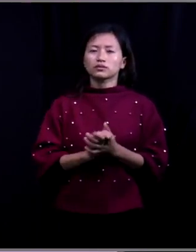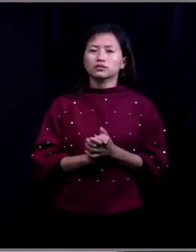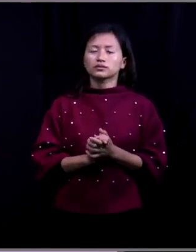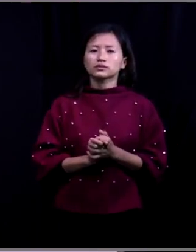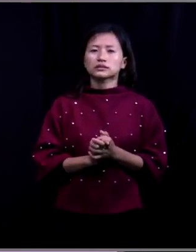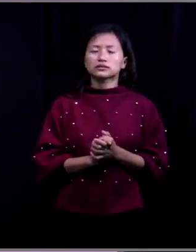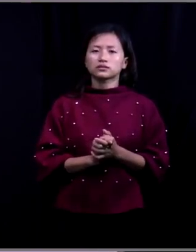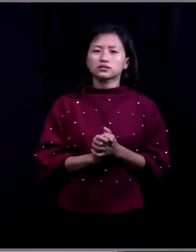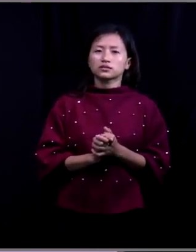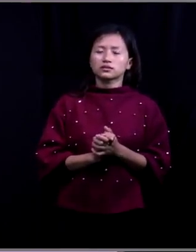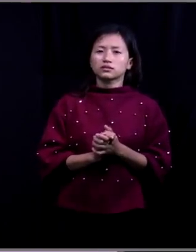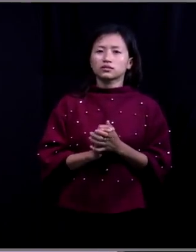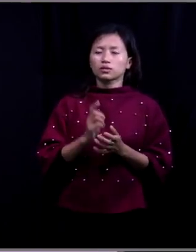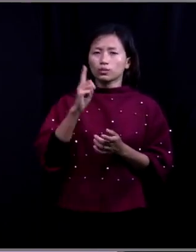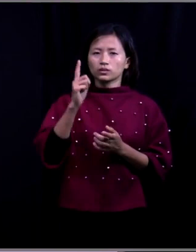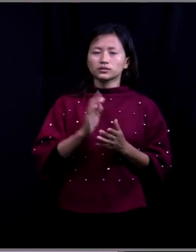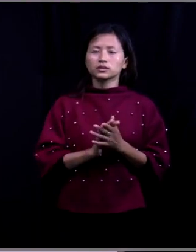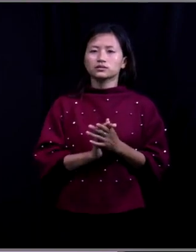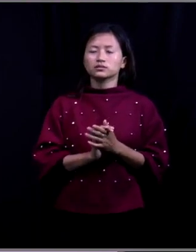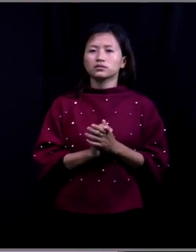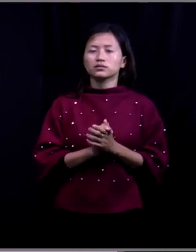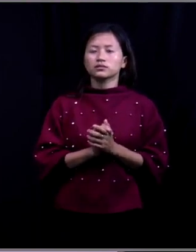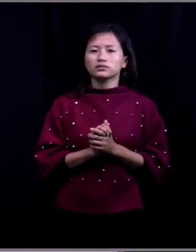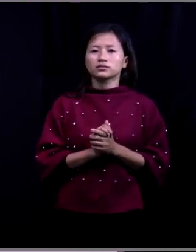one hydrogen atom is taken as 1.